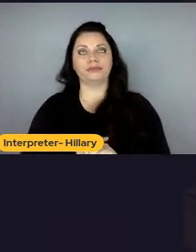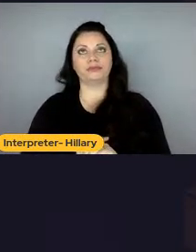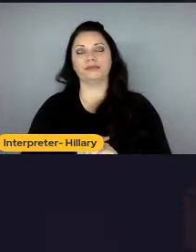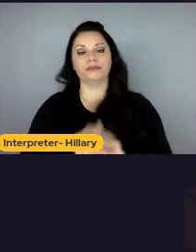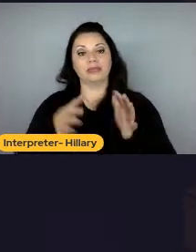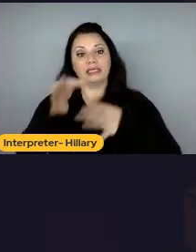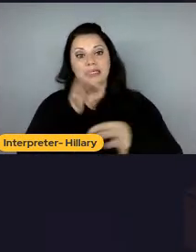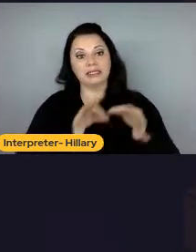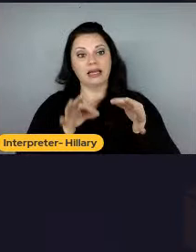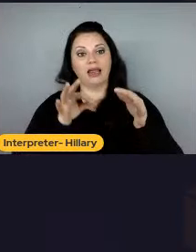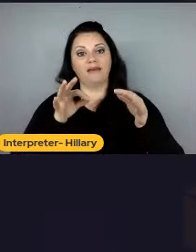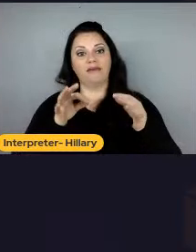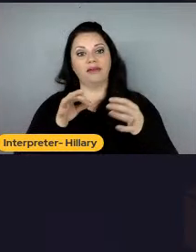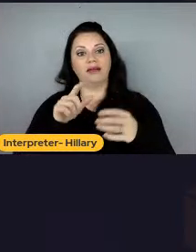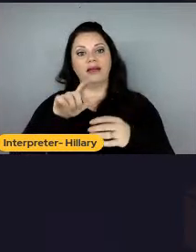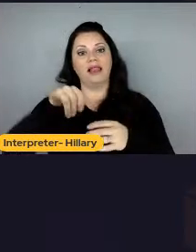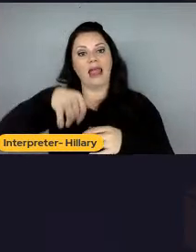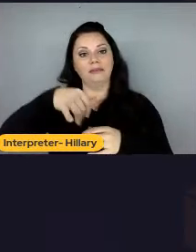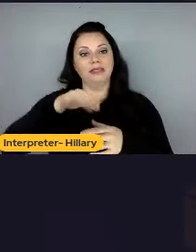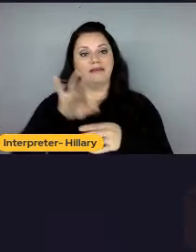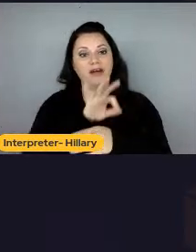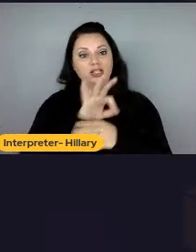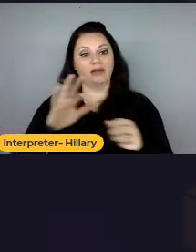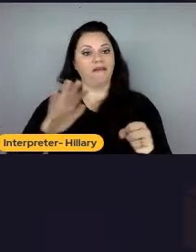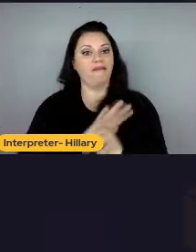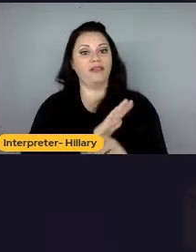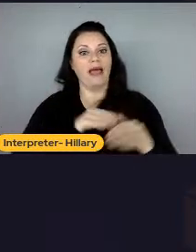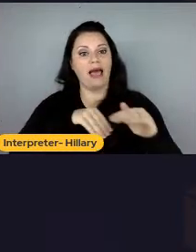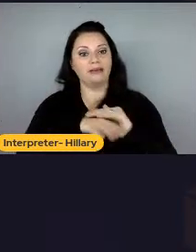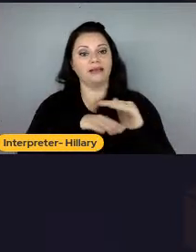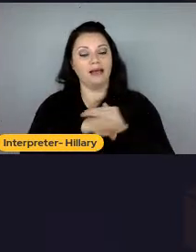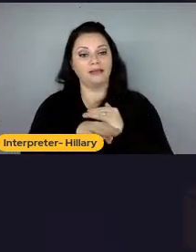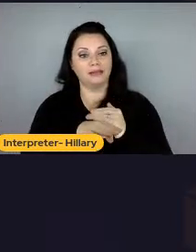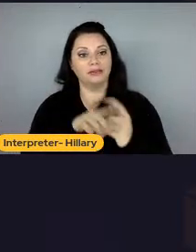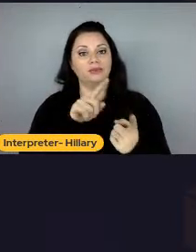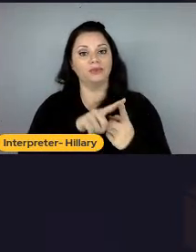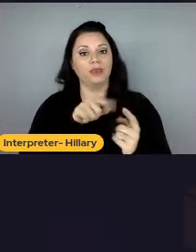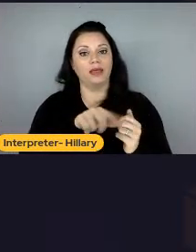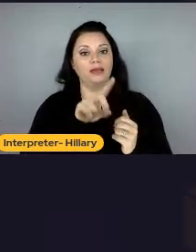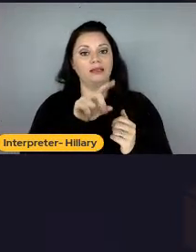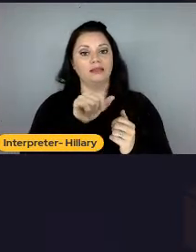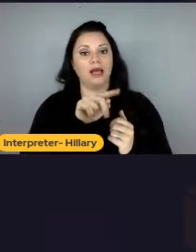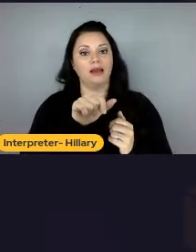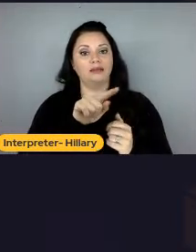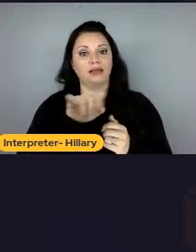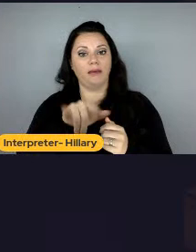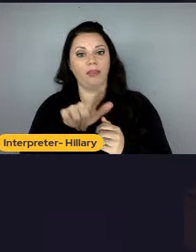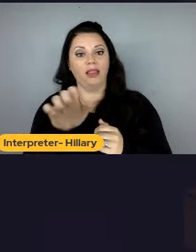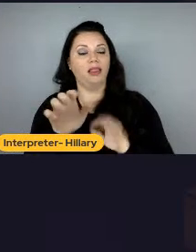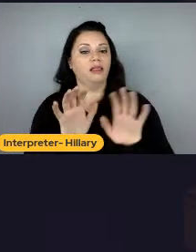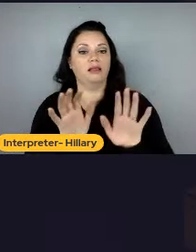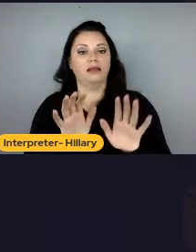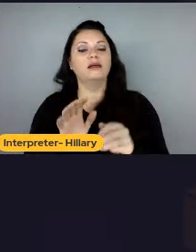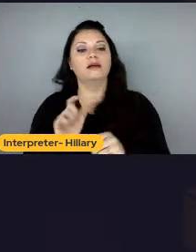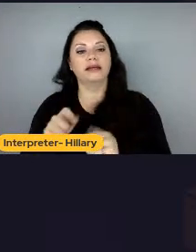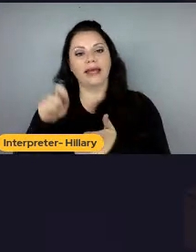instead of granting a Lambda function full access to a DynamoDB table in the grant read